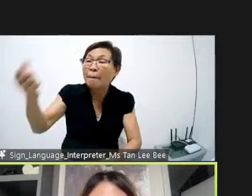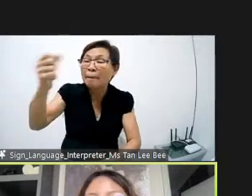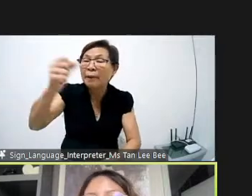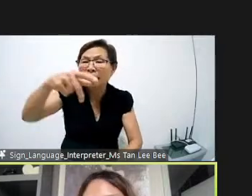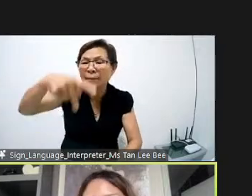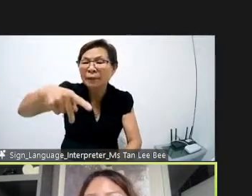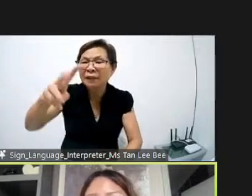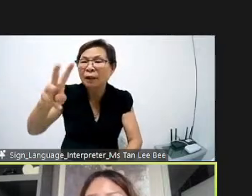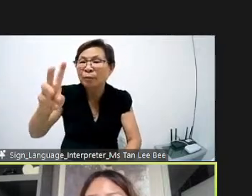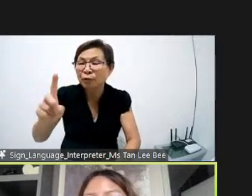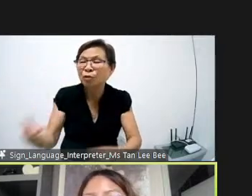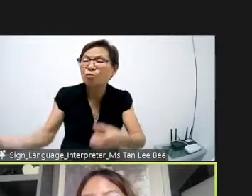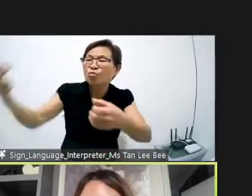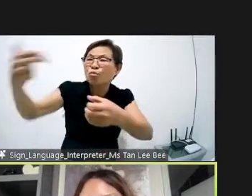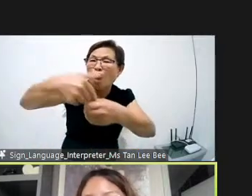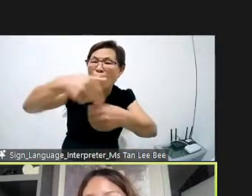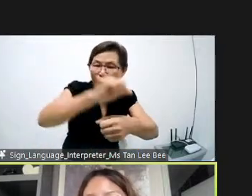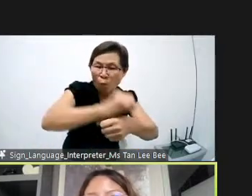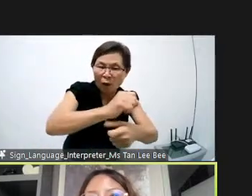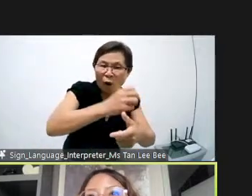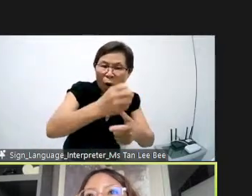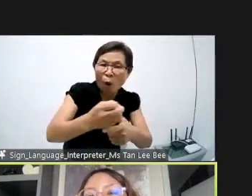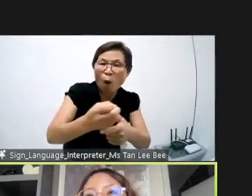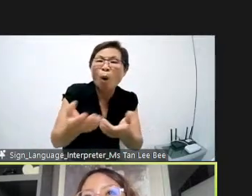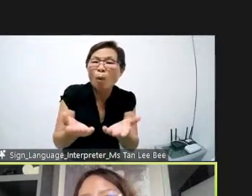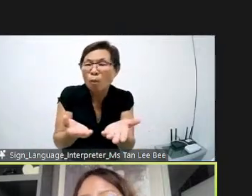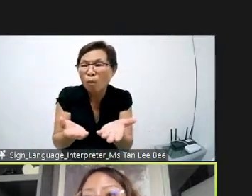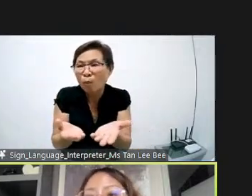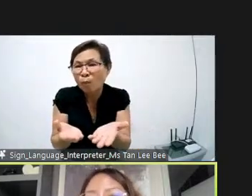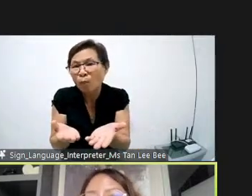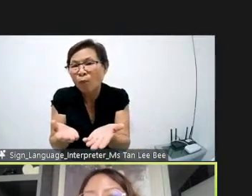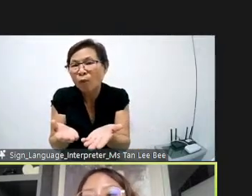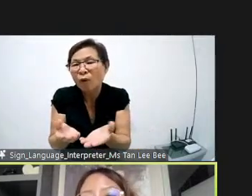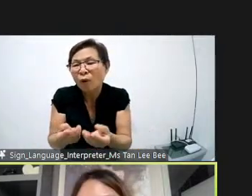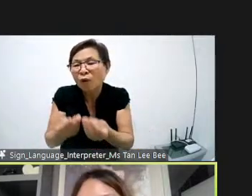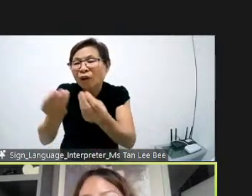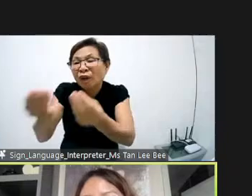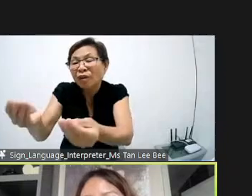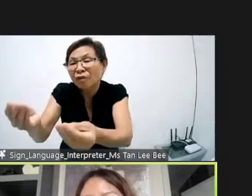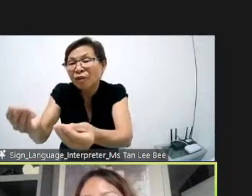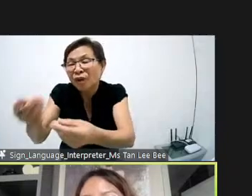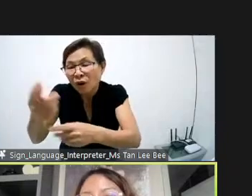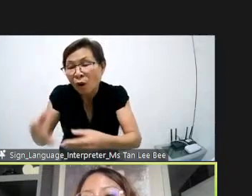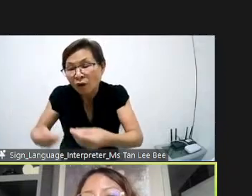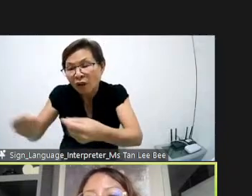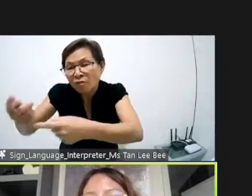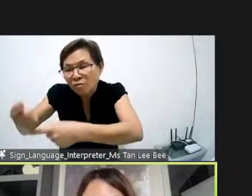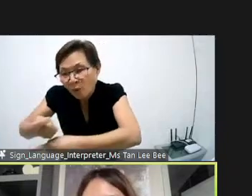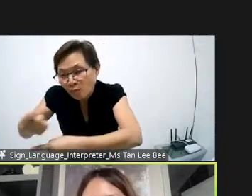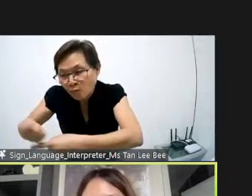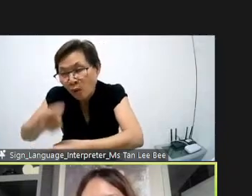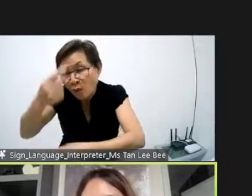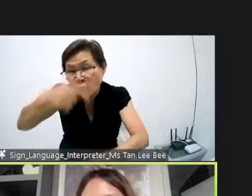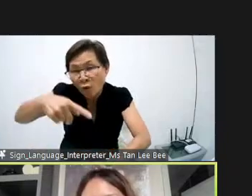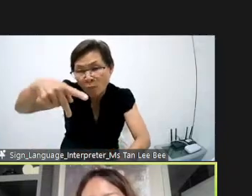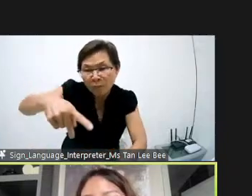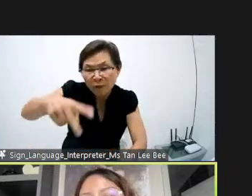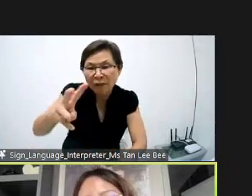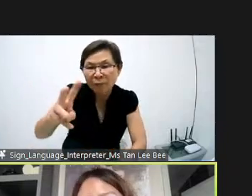them, or they choose to provide the resource or training for